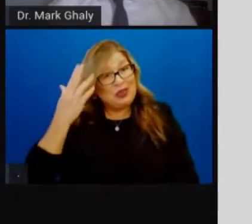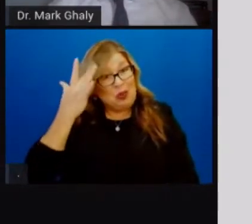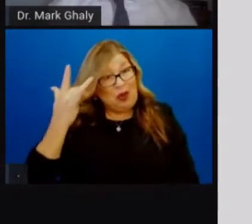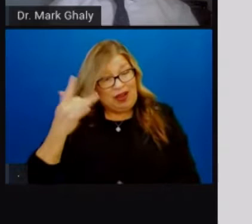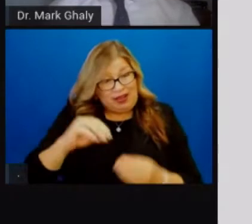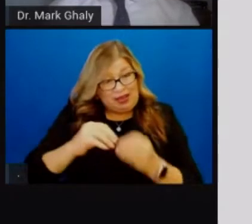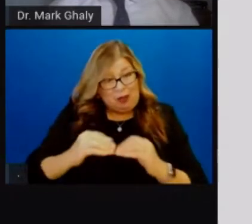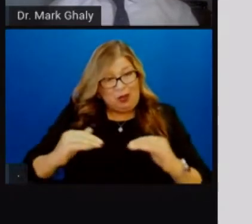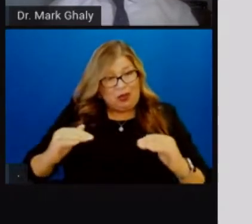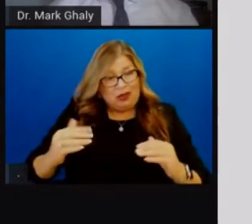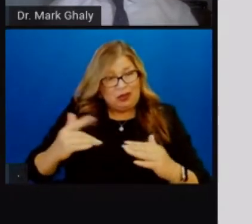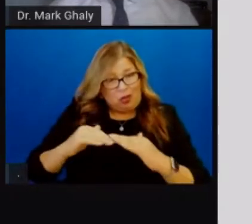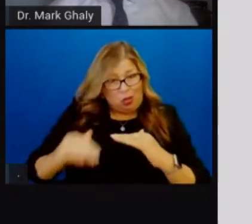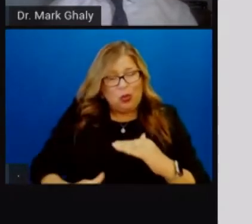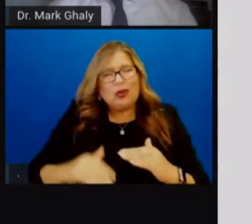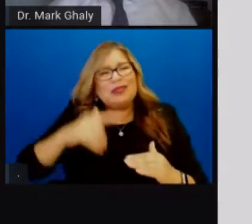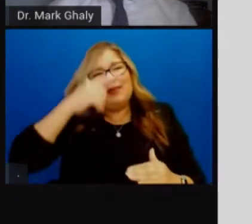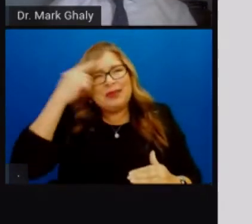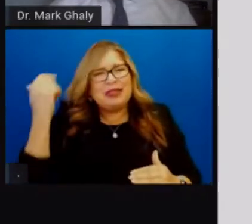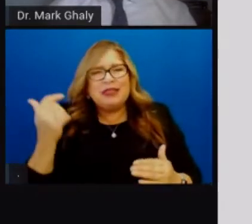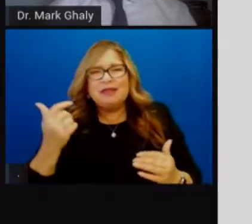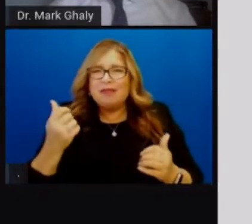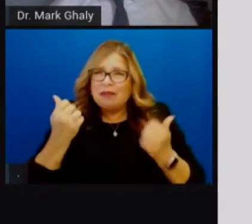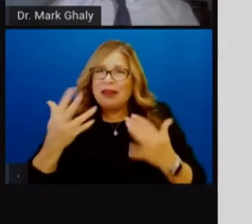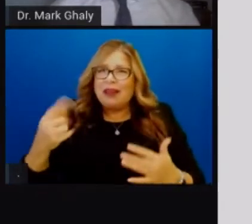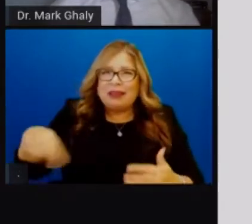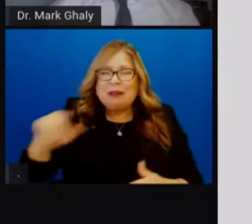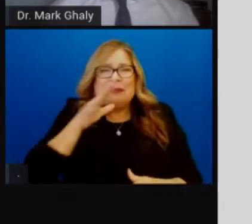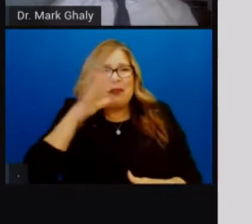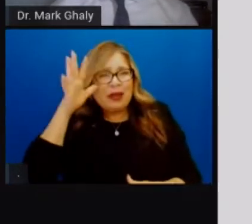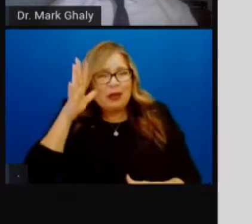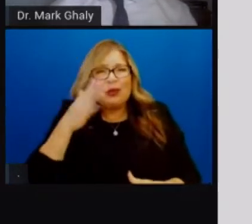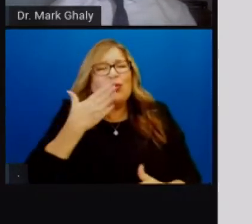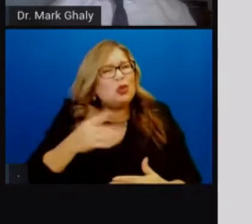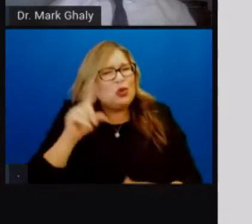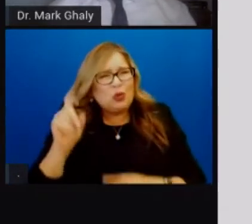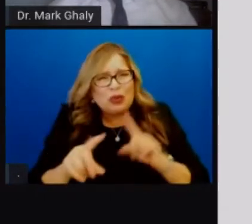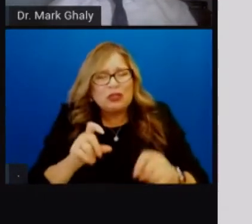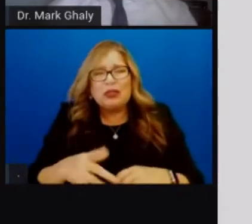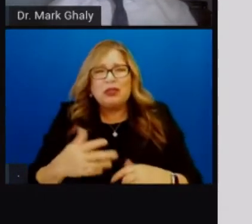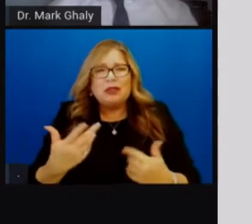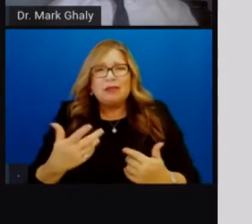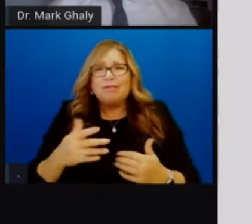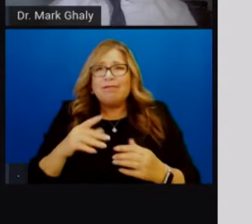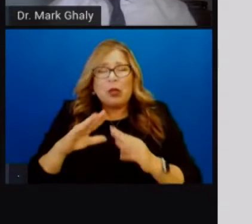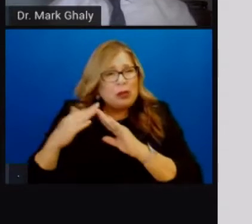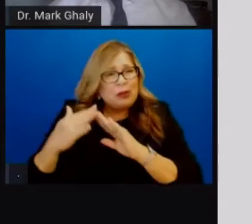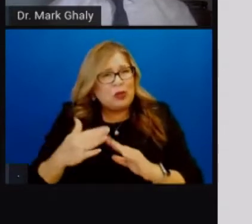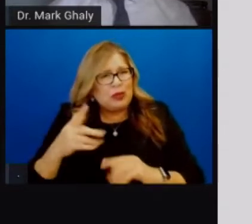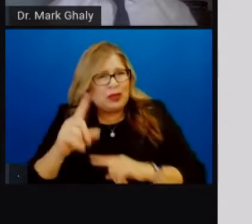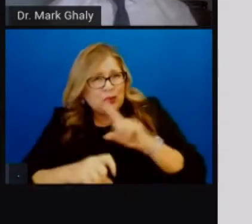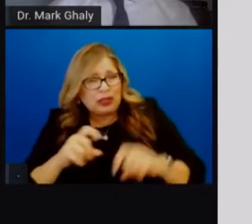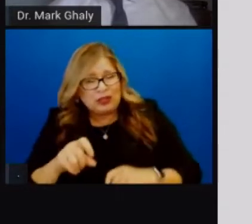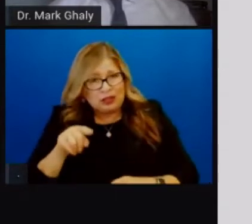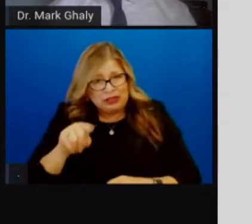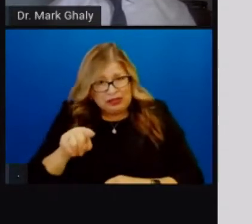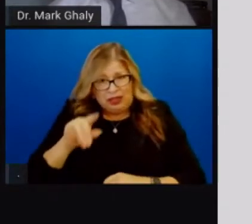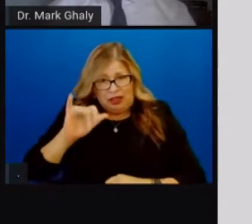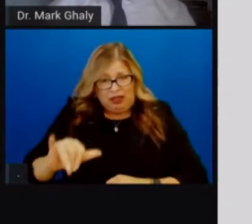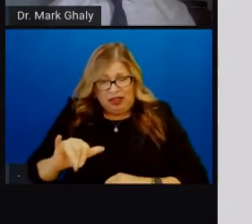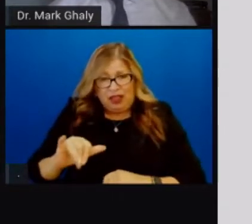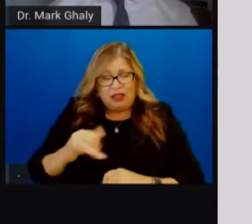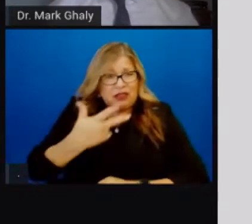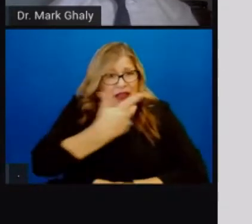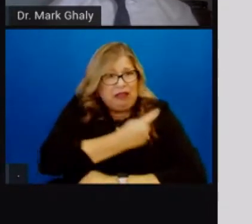still a lot of questions, a lot of good questions by parents and communities about the effectiveness of vaccines, the safety